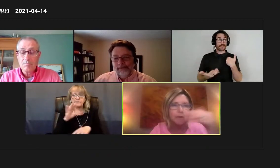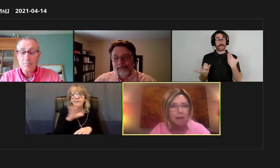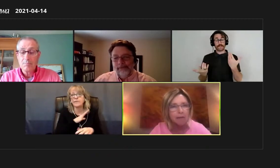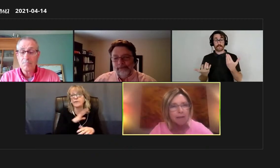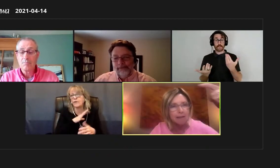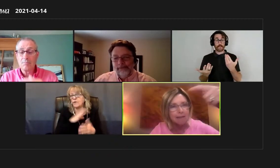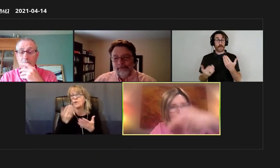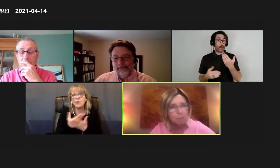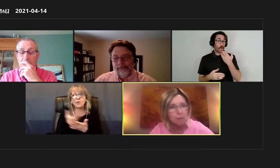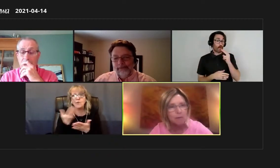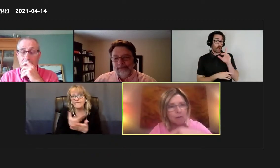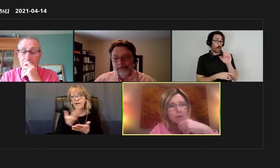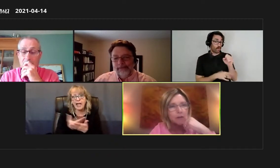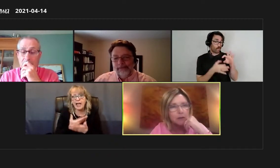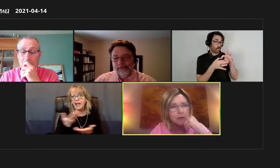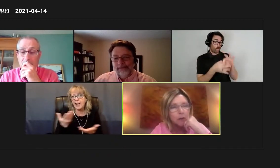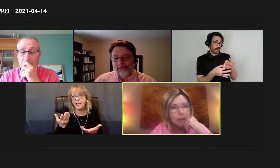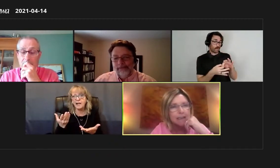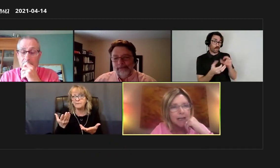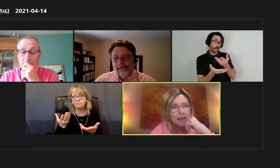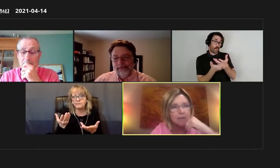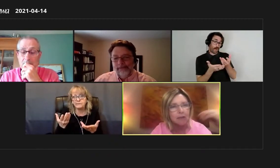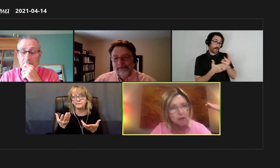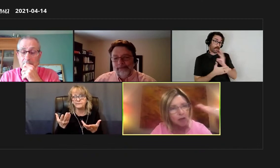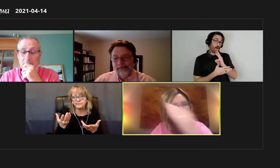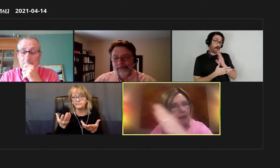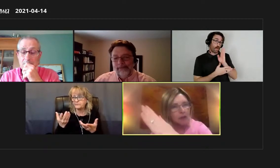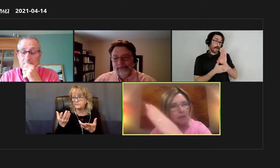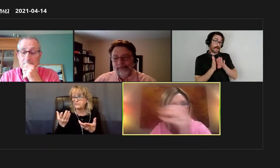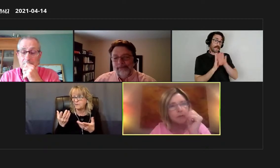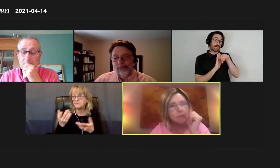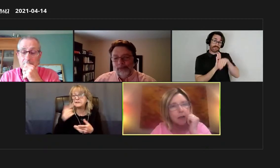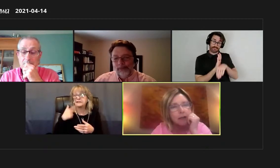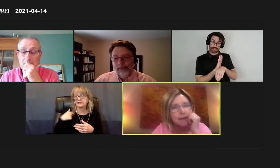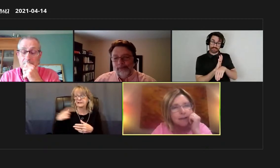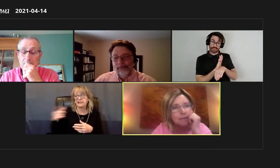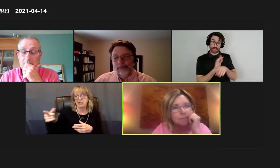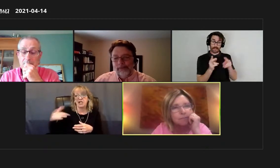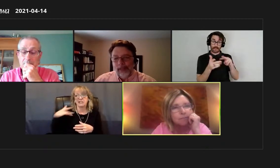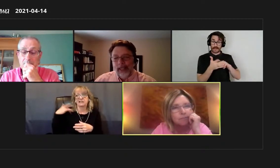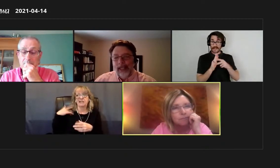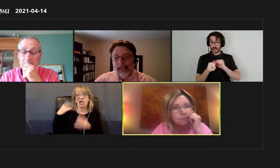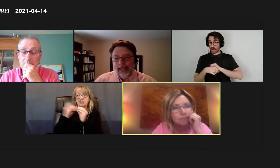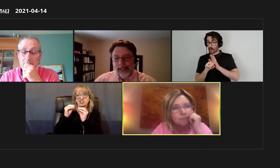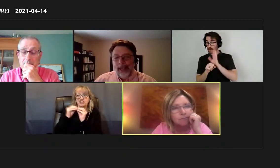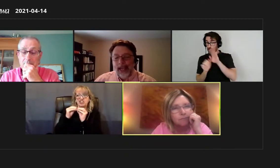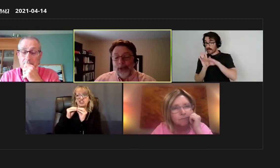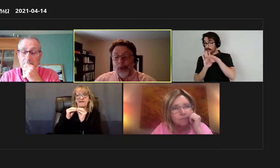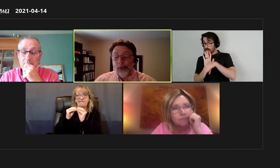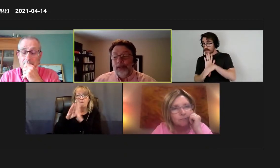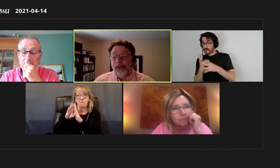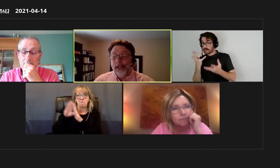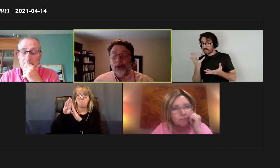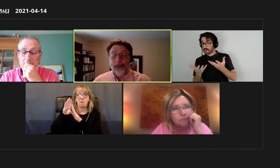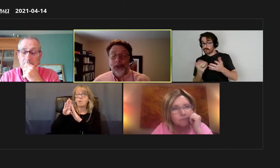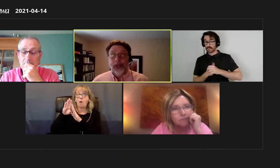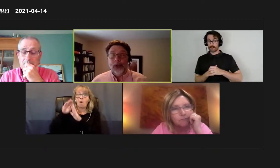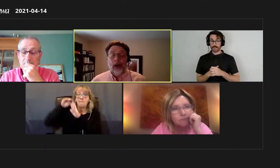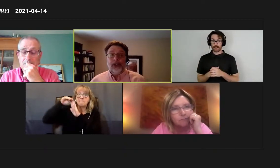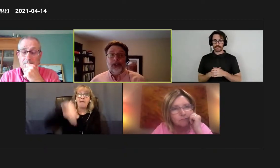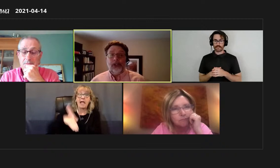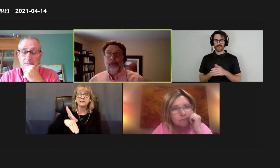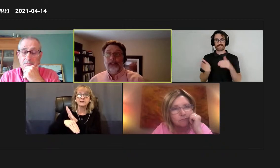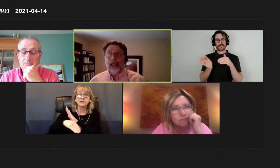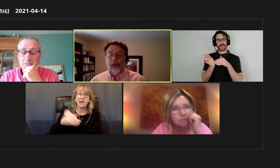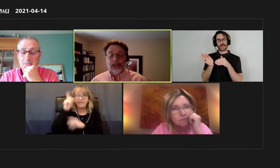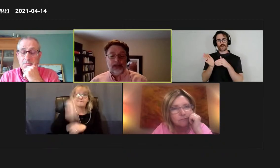potential that these numbers are going to start going down and not continue to rise? Yeah, no, interesting